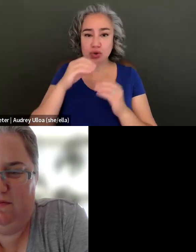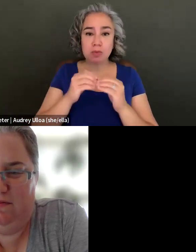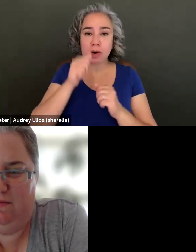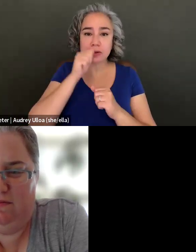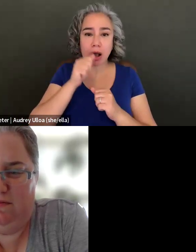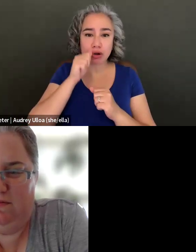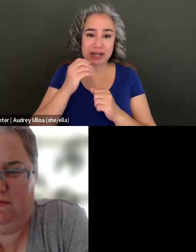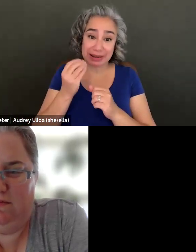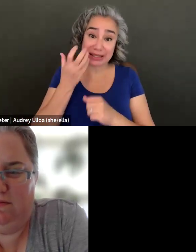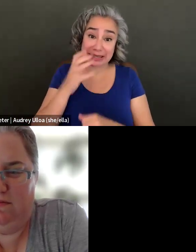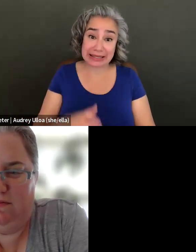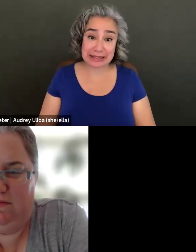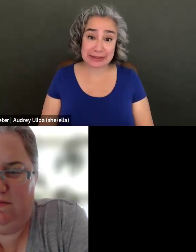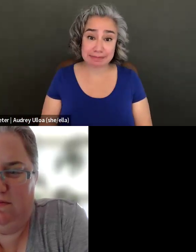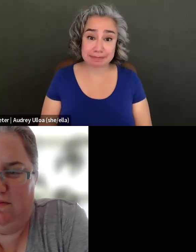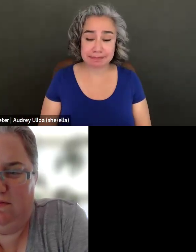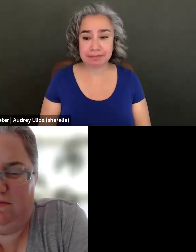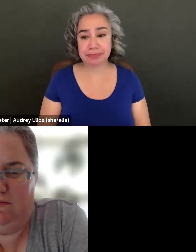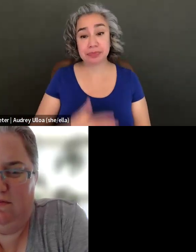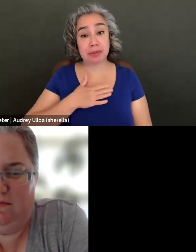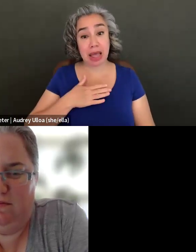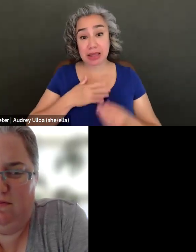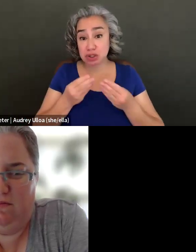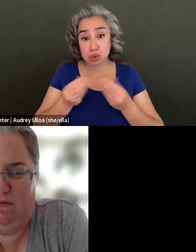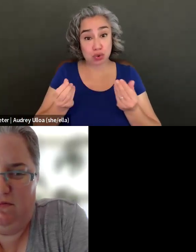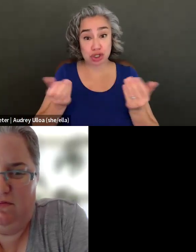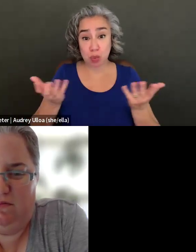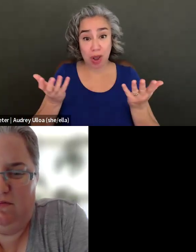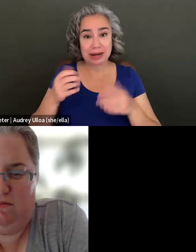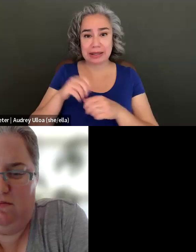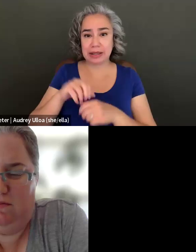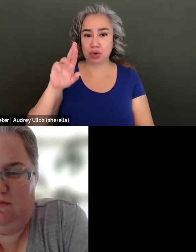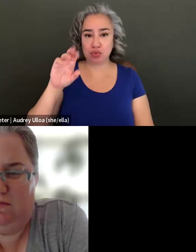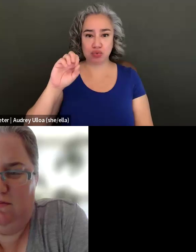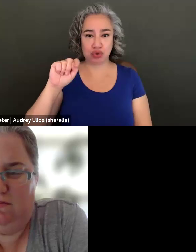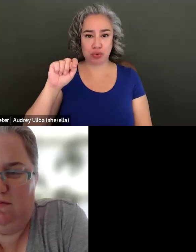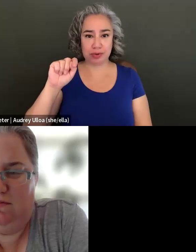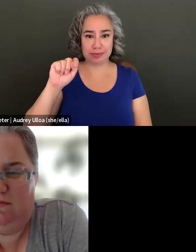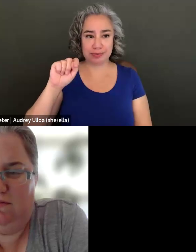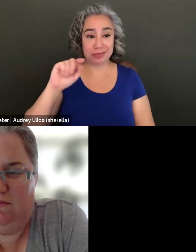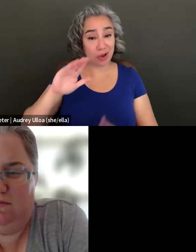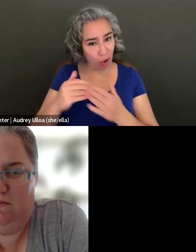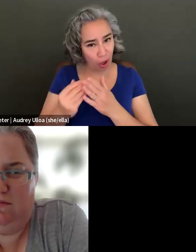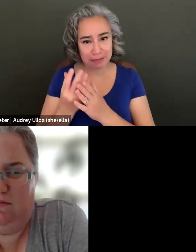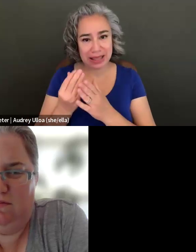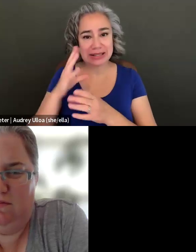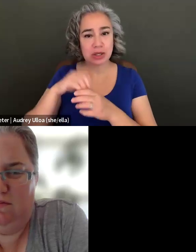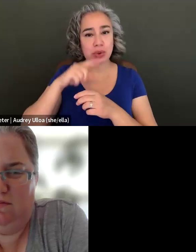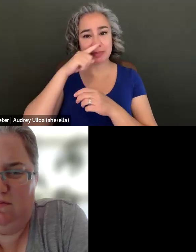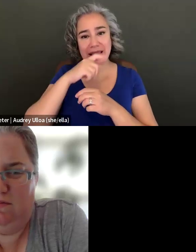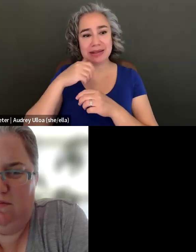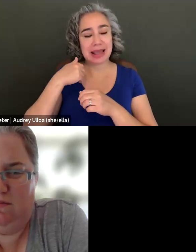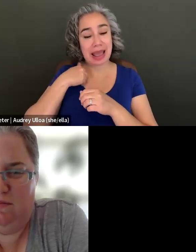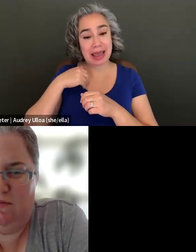threat of heat stress. My solution begins in the roots. All plants, including maize,